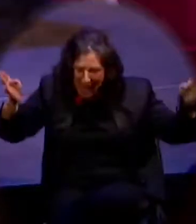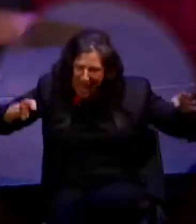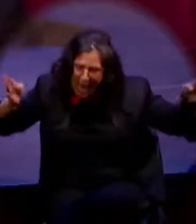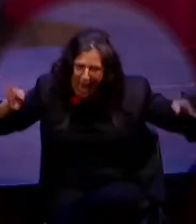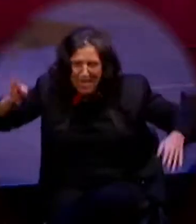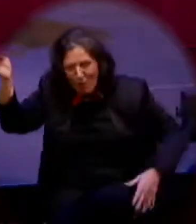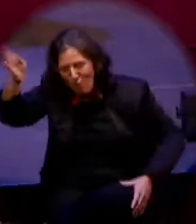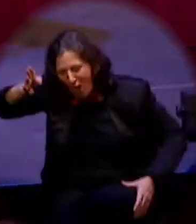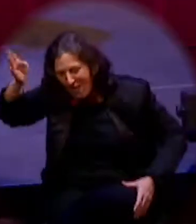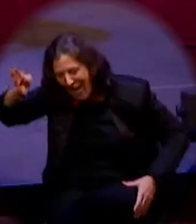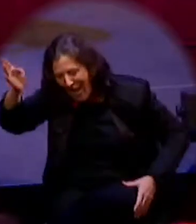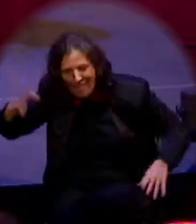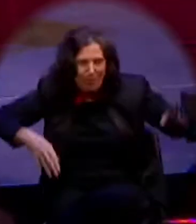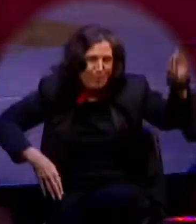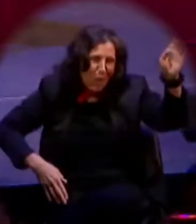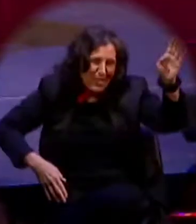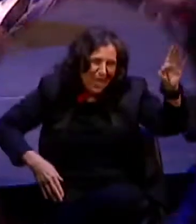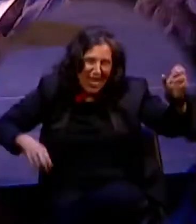Brooklyn!